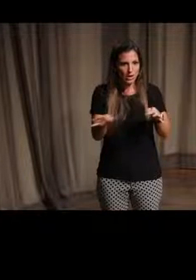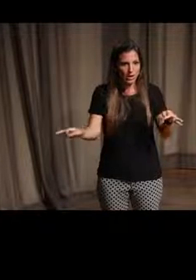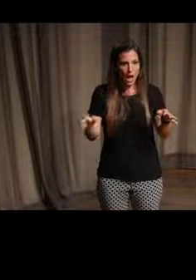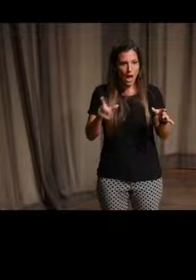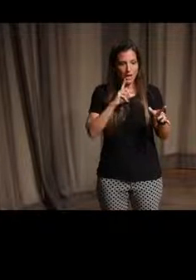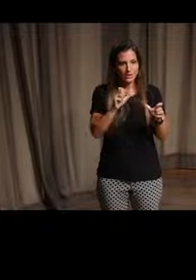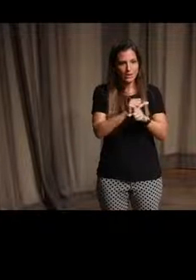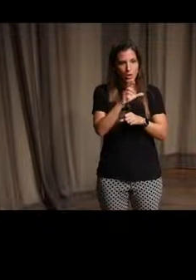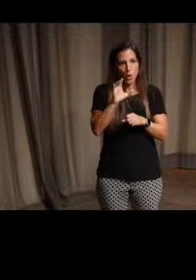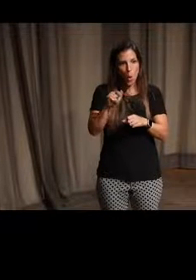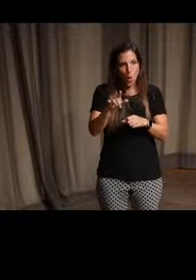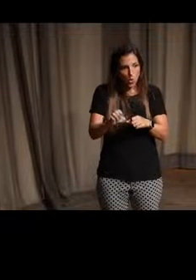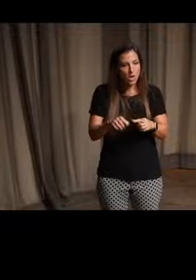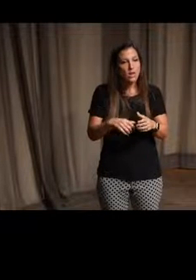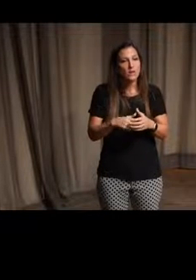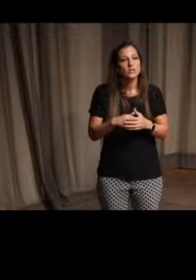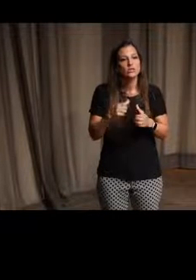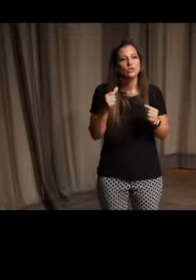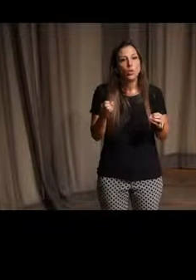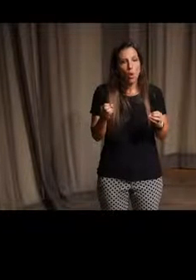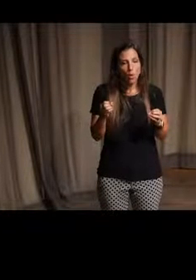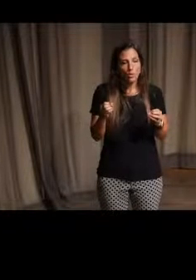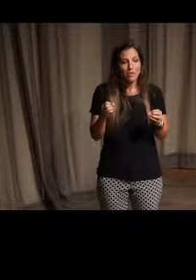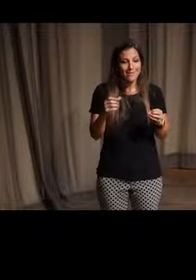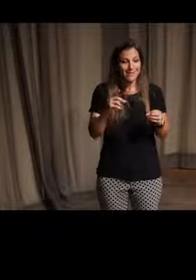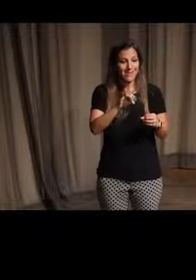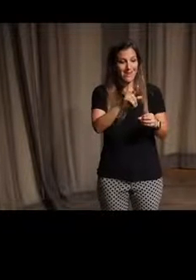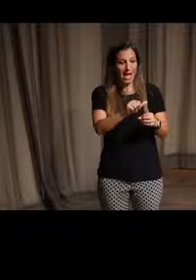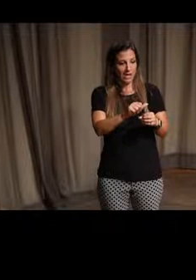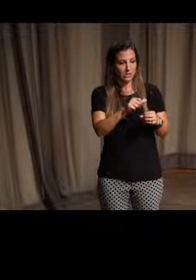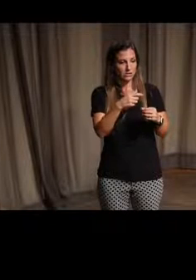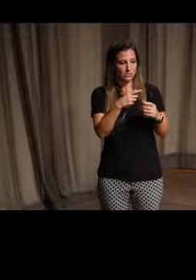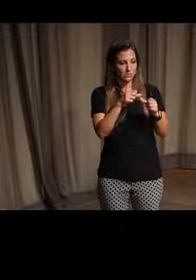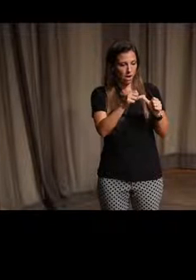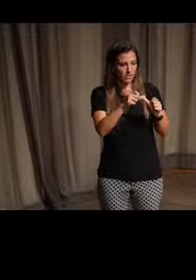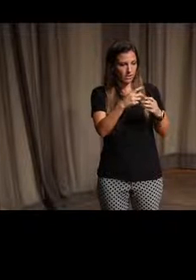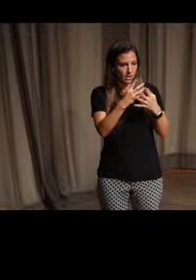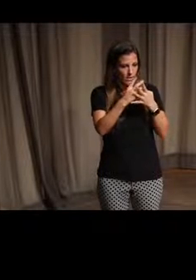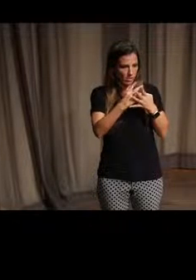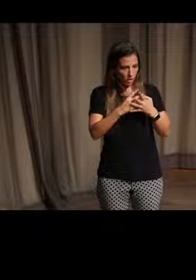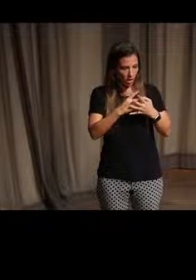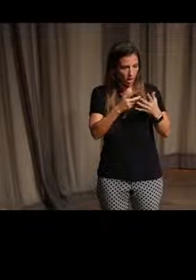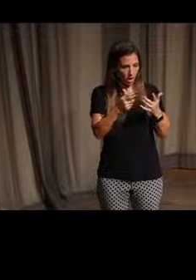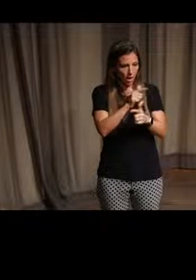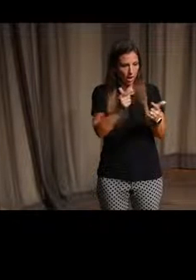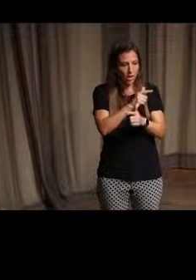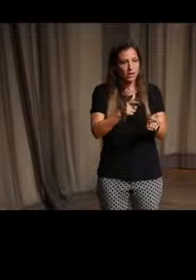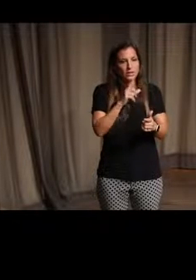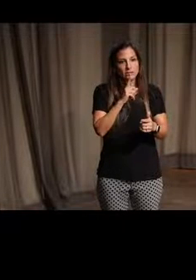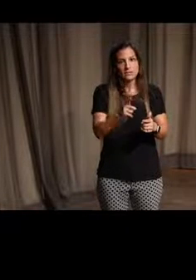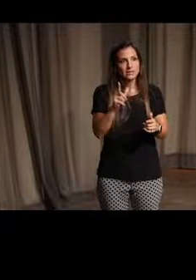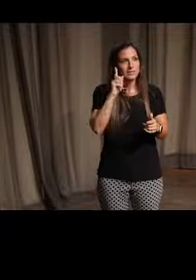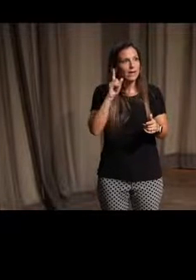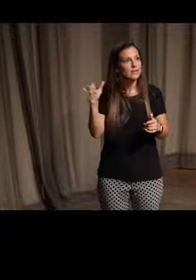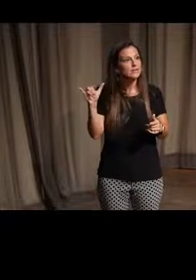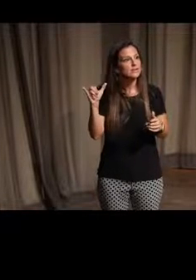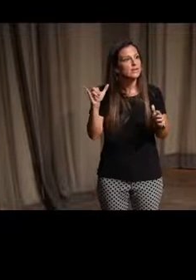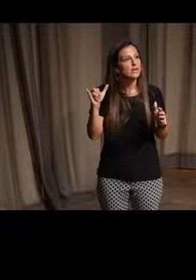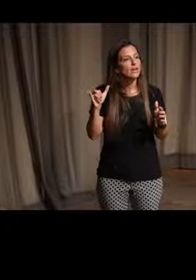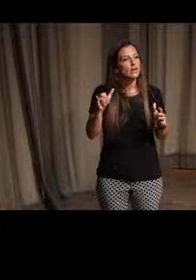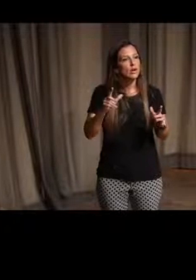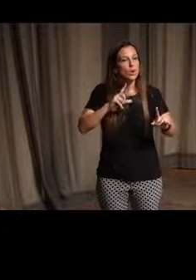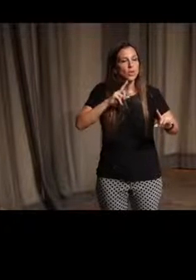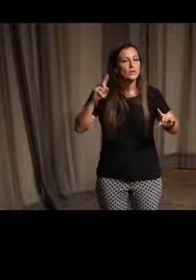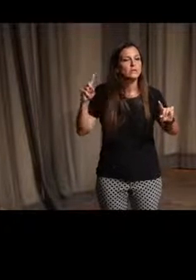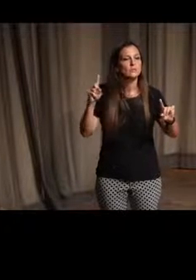Max and coded. And so the data is constantly filtering through, and it sounds like a call and response.